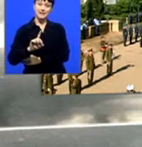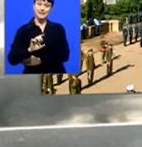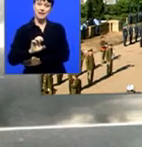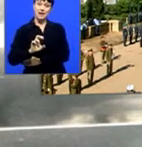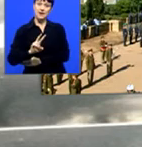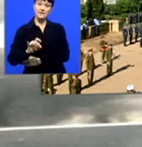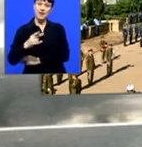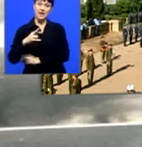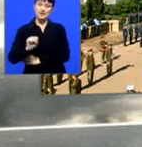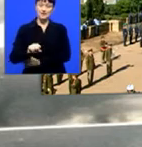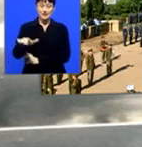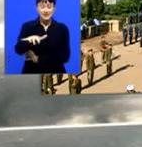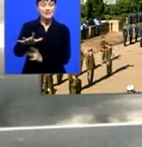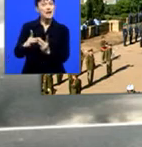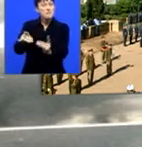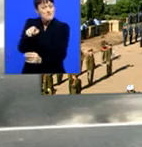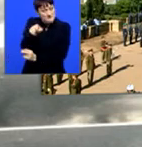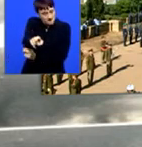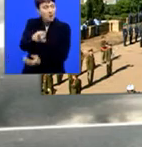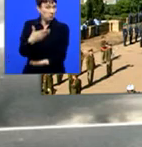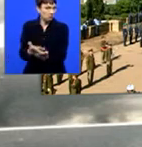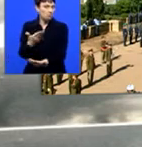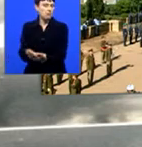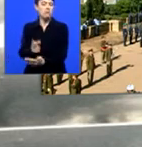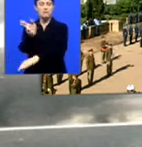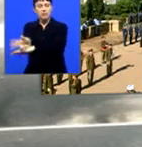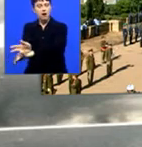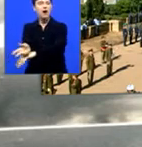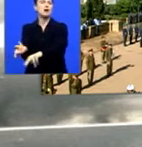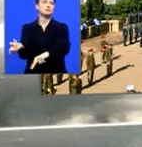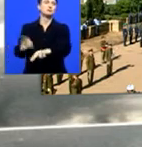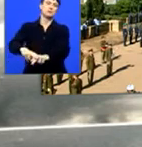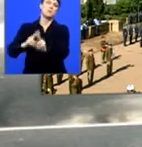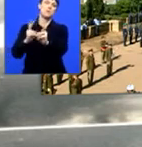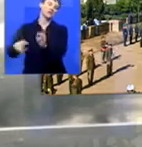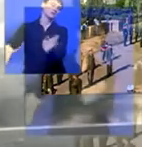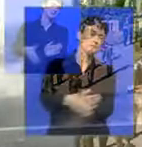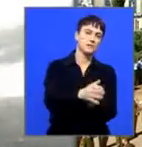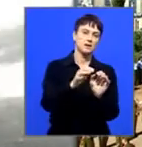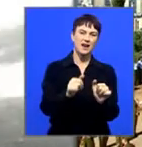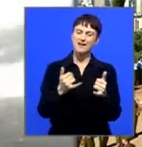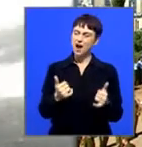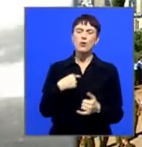General Fredericks again on what is going on in our screen at the moment. What could possibly be going on inside the building at the moment?